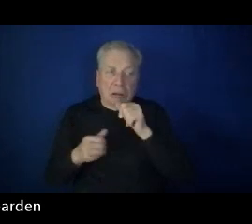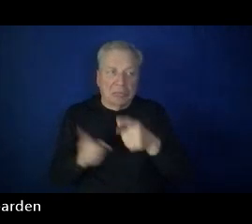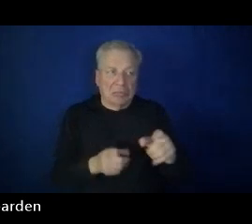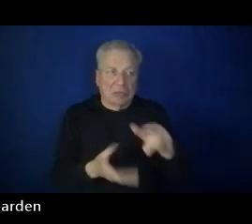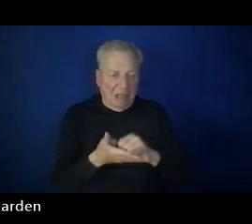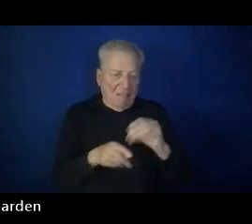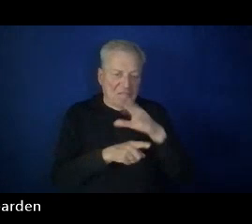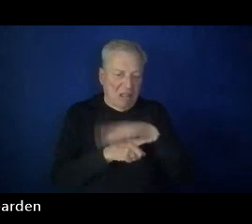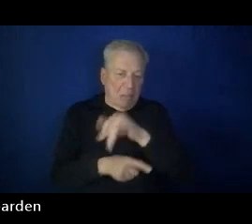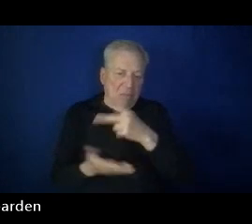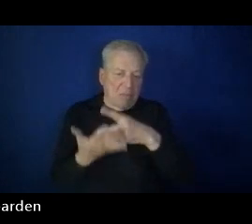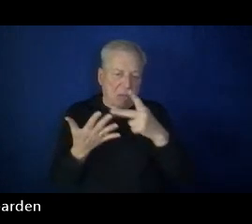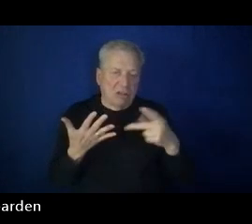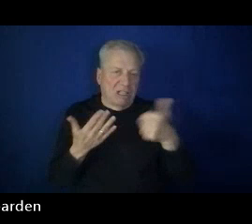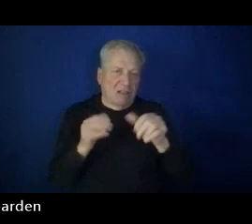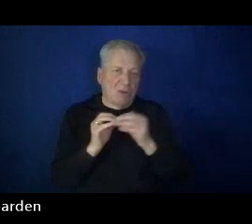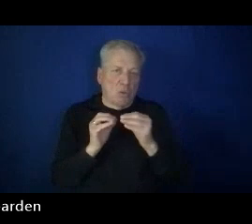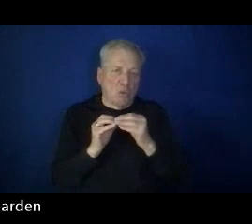population anymore.